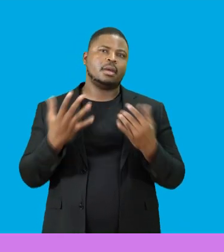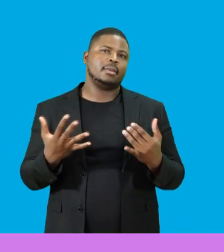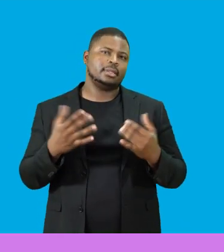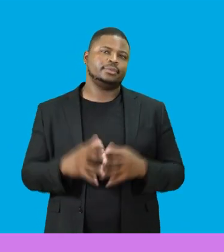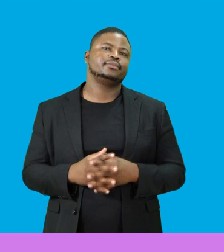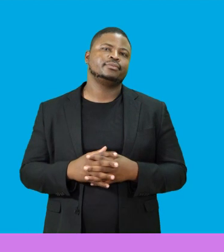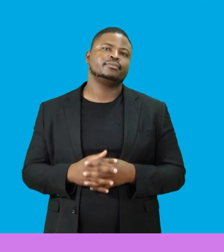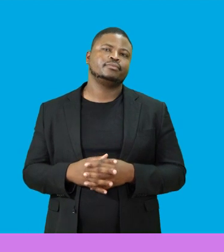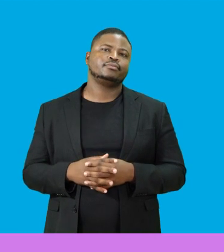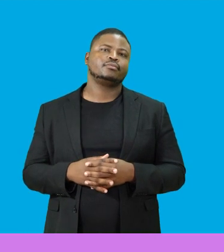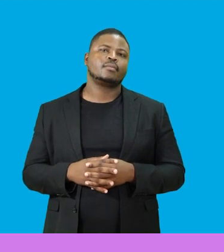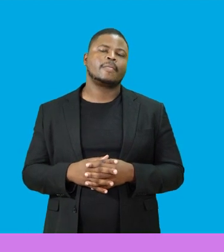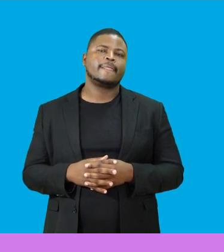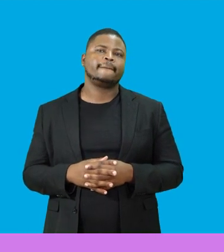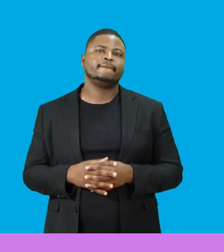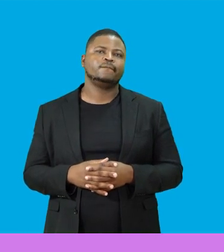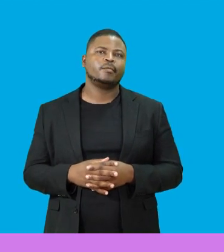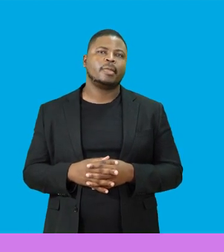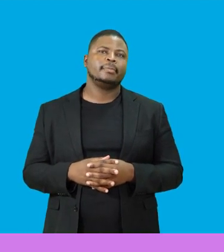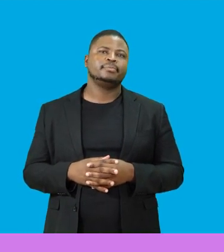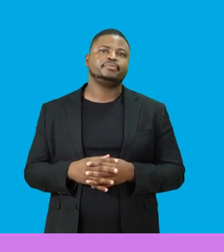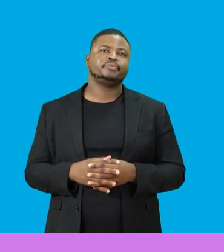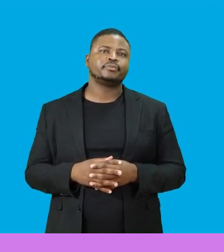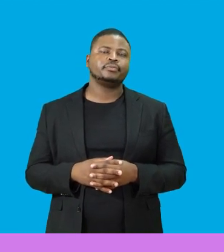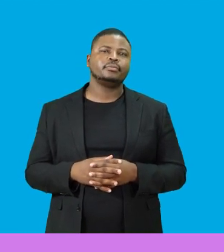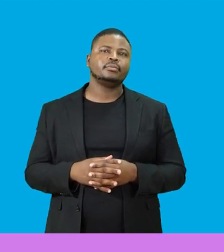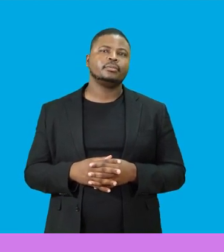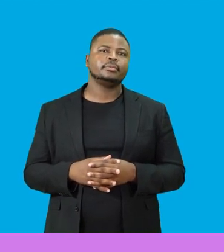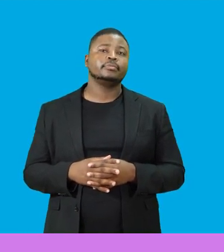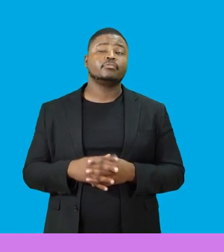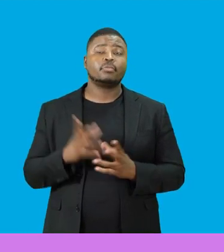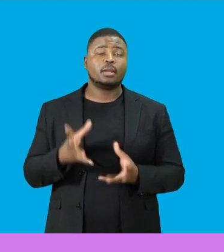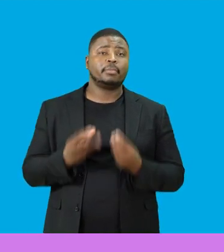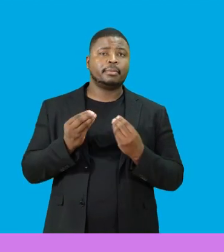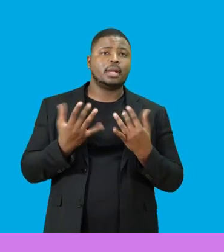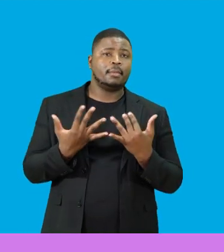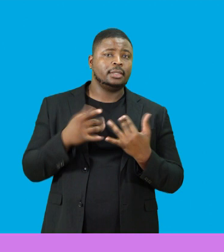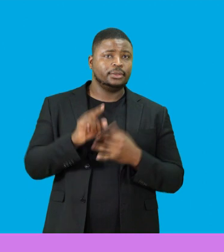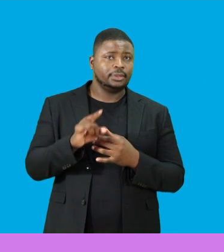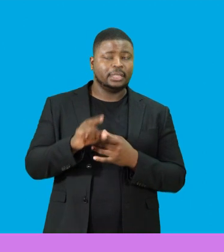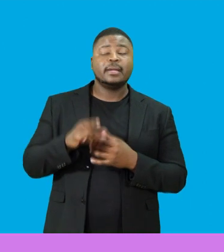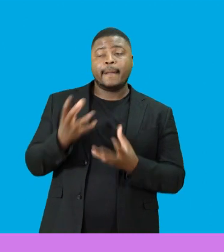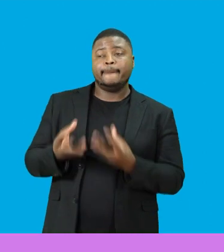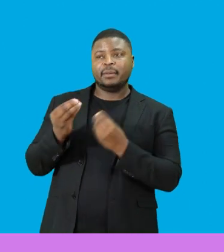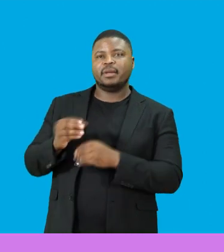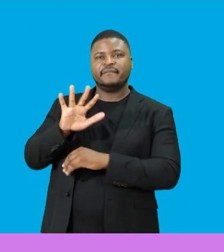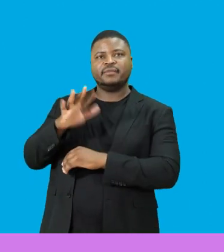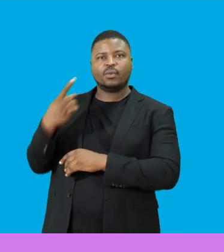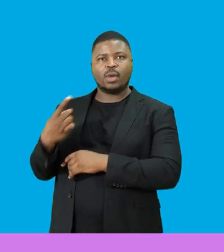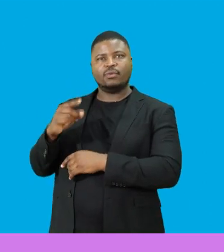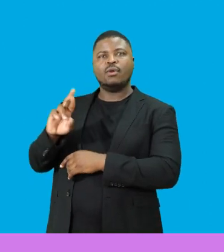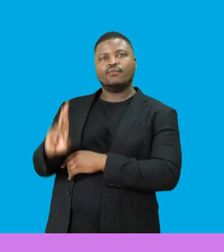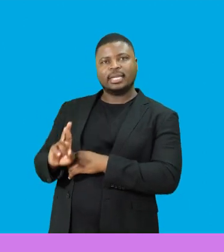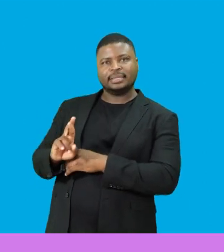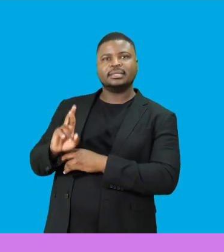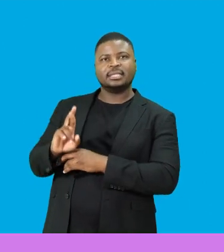28 rand 60 cents plus 23 rand, it gives us plus 23, what do you get?